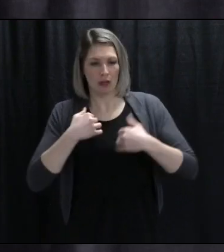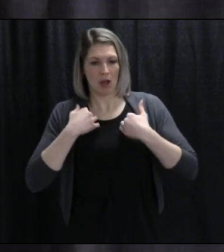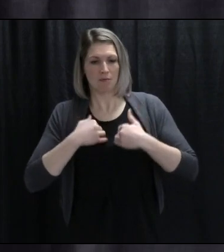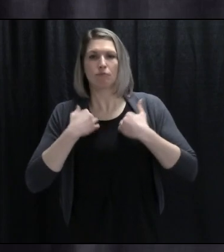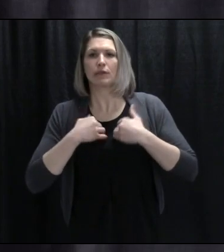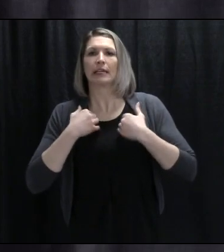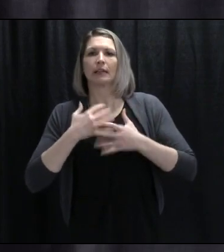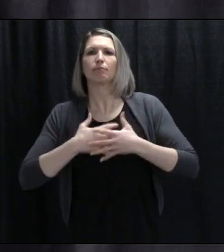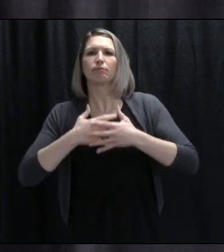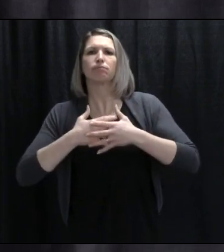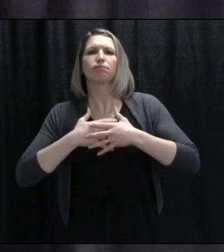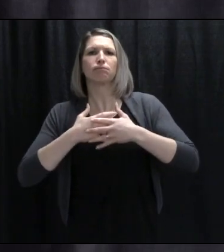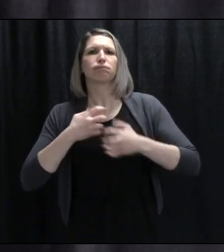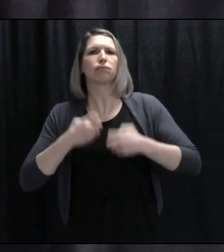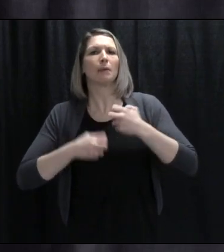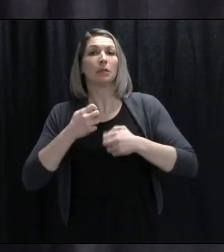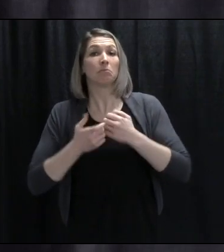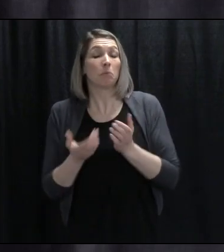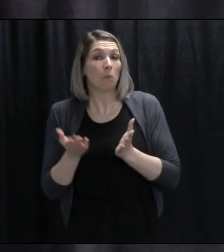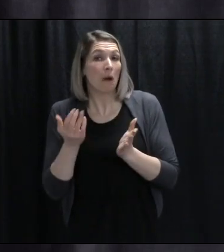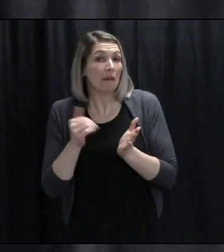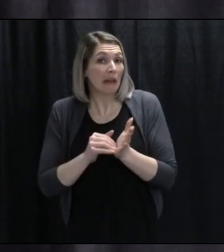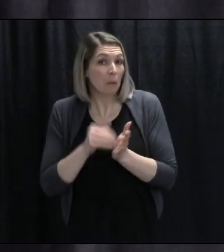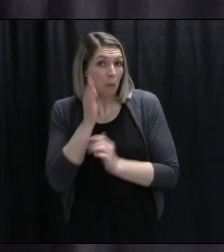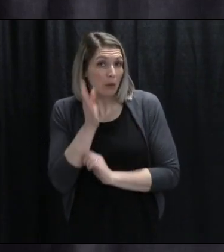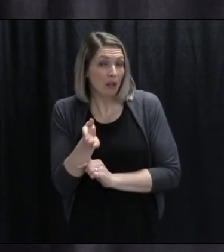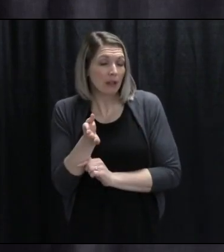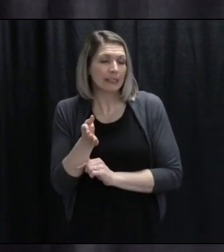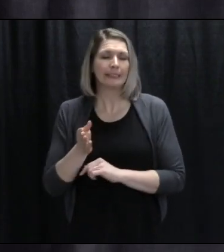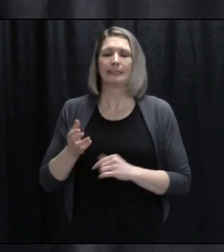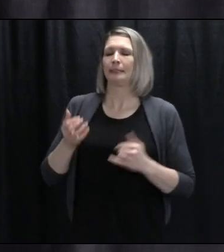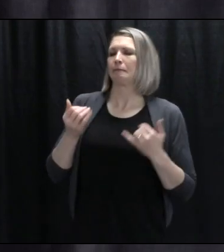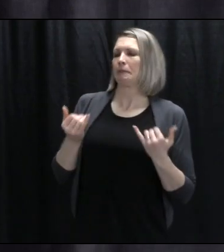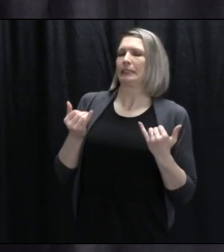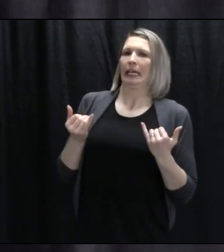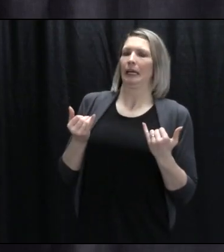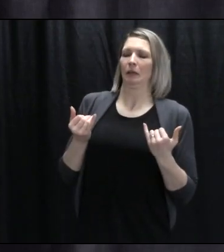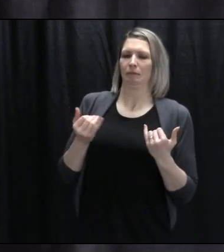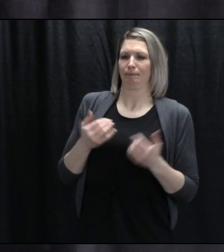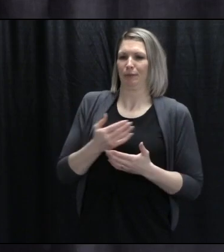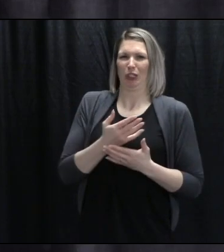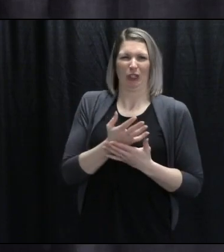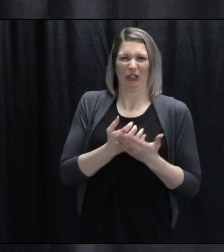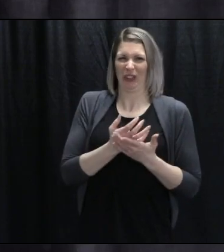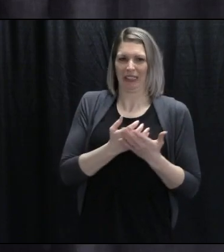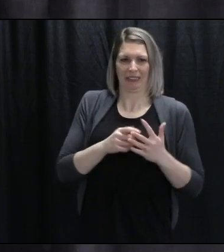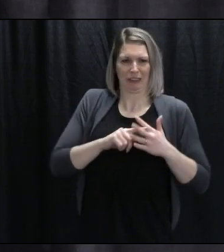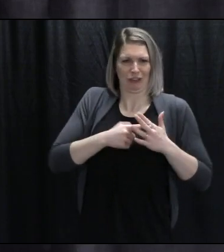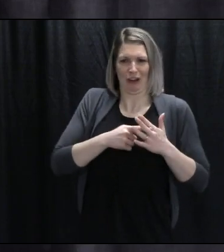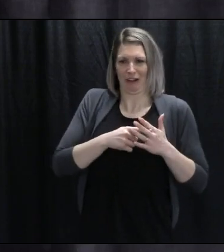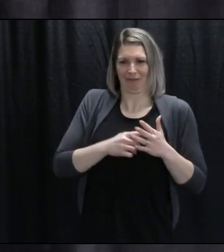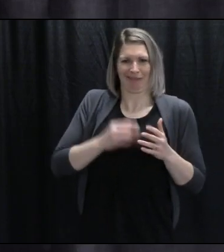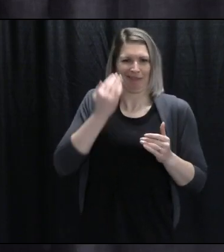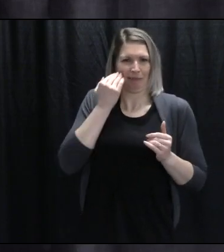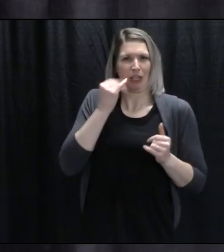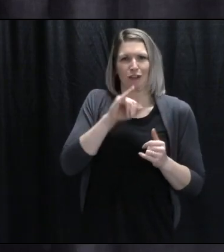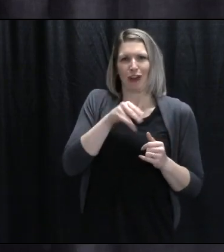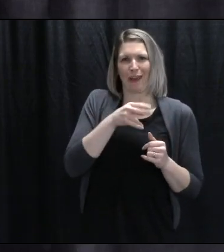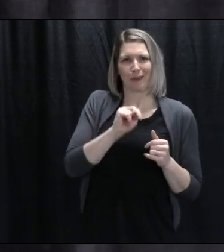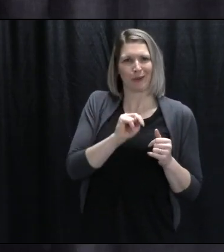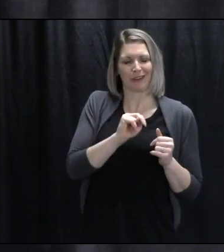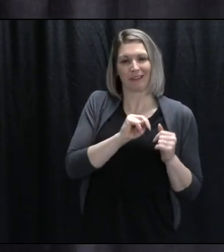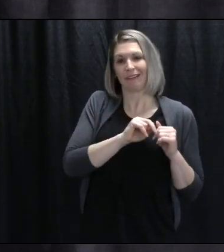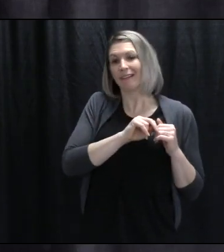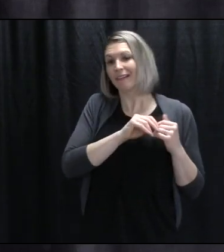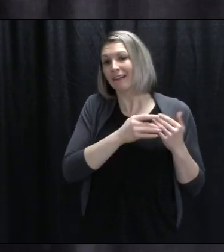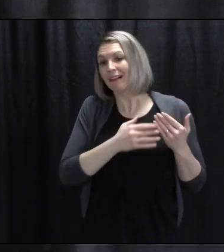again, where this hasn't been around for very long, we can't really determine if there would be long-term respiratory effects. We do know that it can